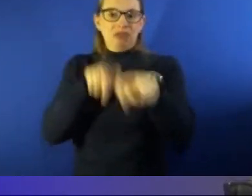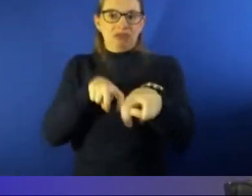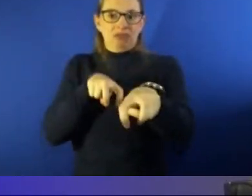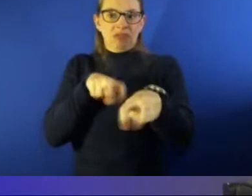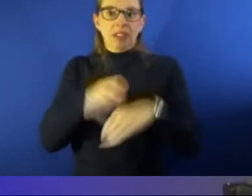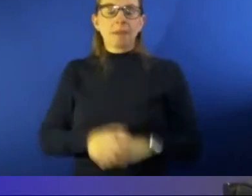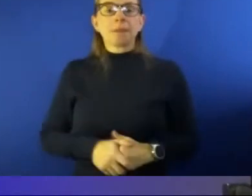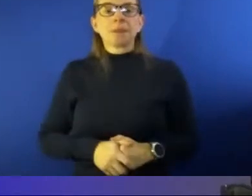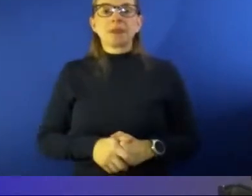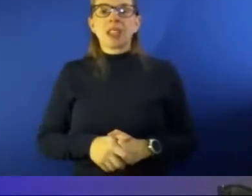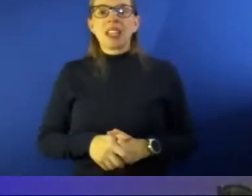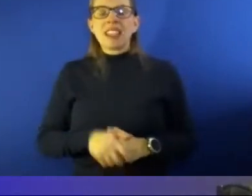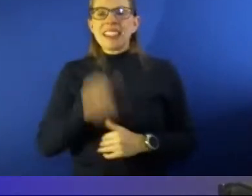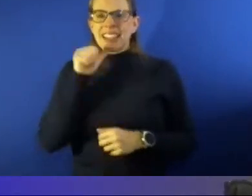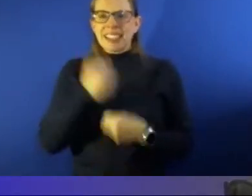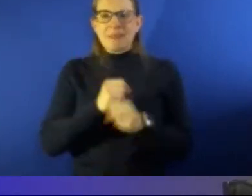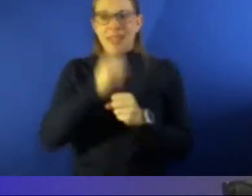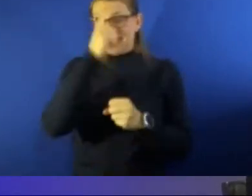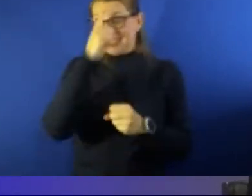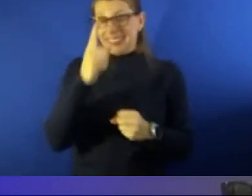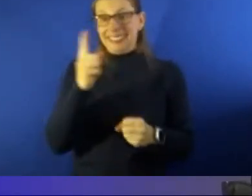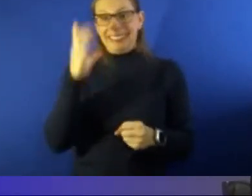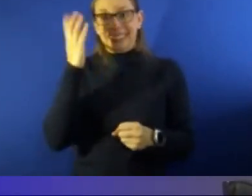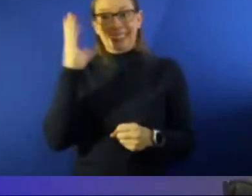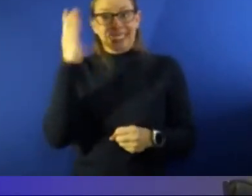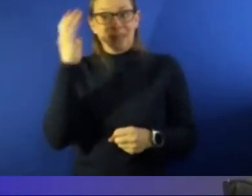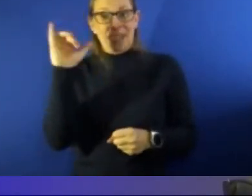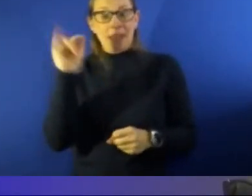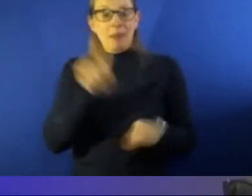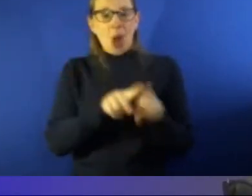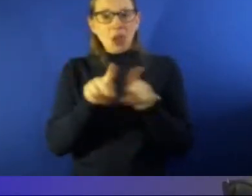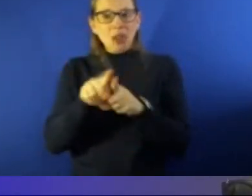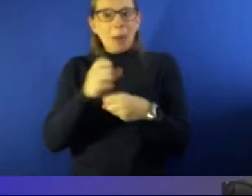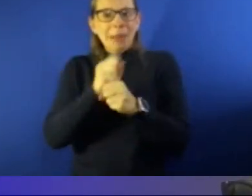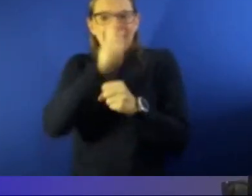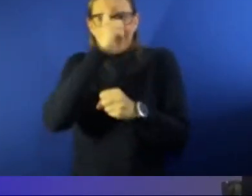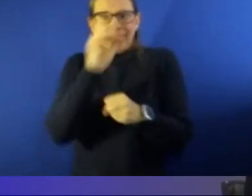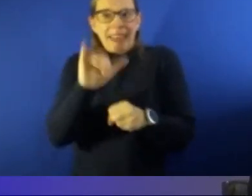make sense based on what we've talked about, but it also does when you think about that idea of